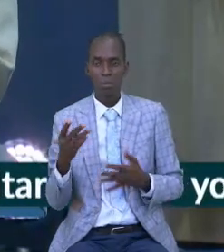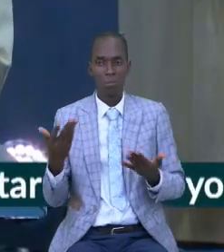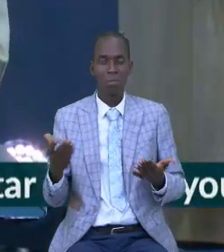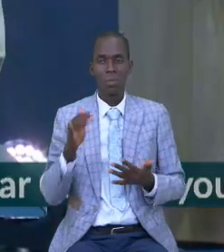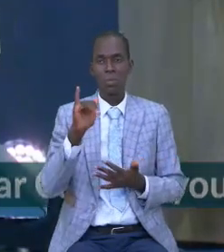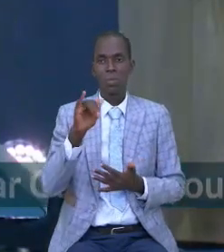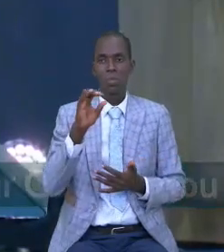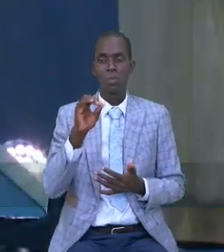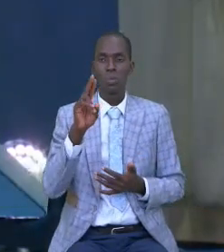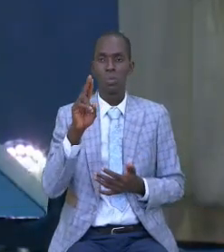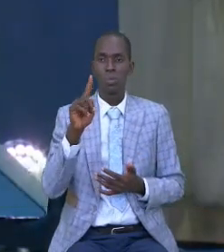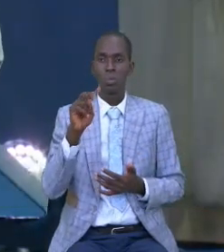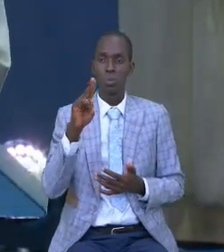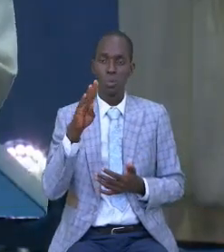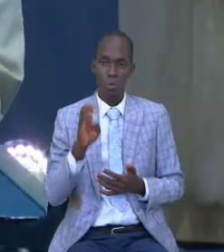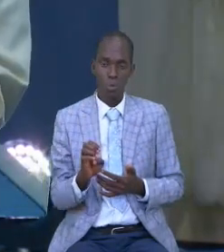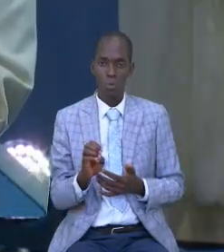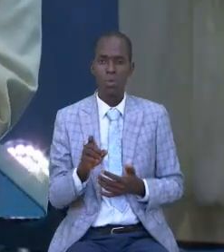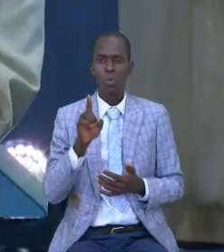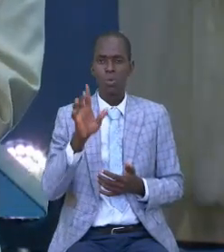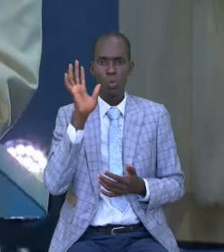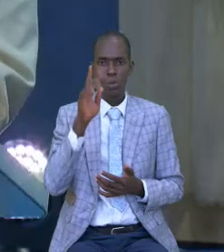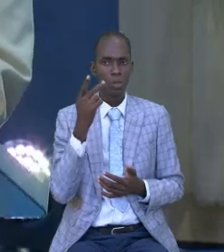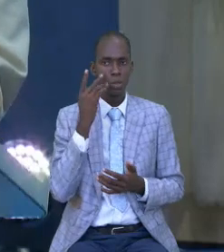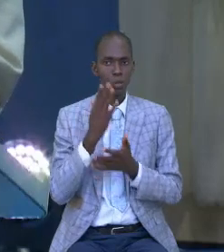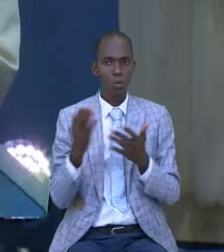please look at the link on your screen.